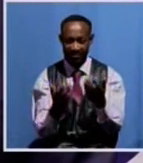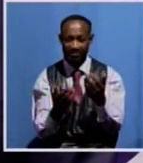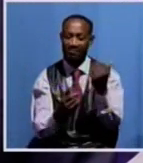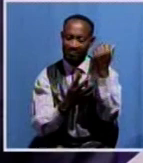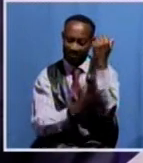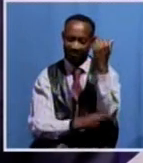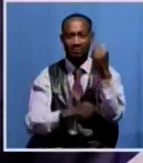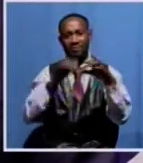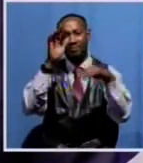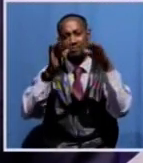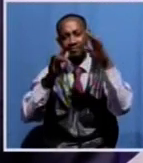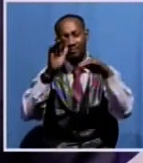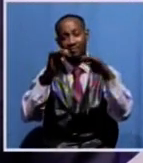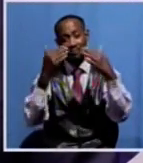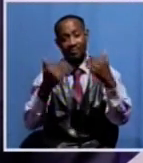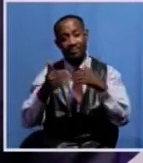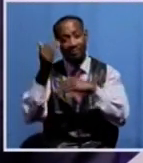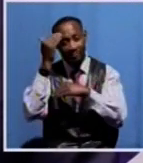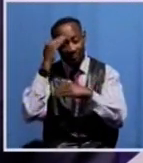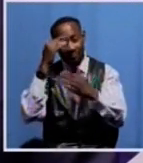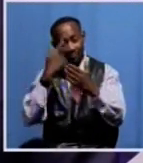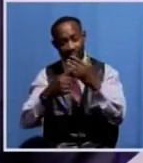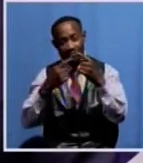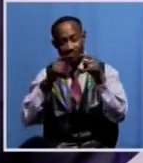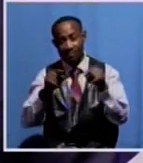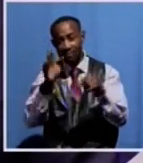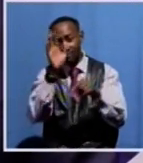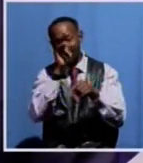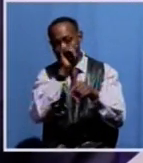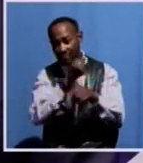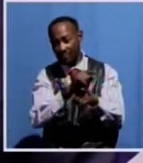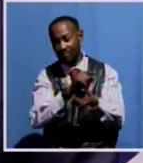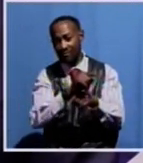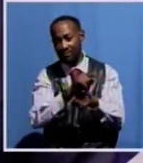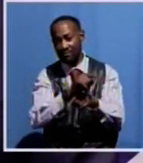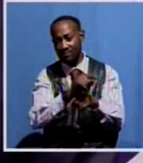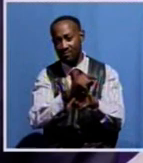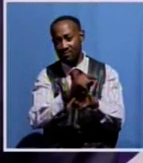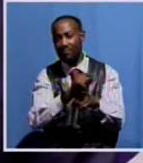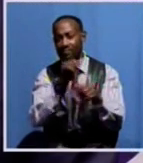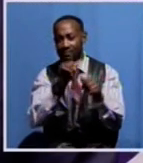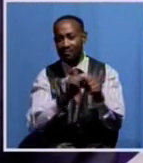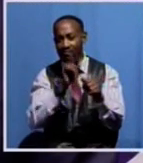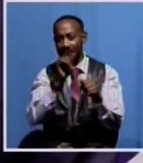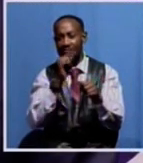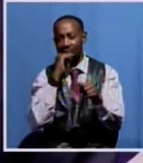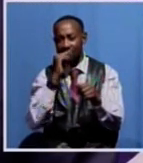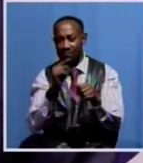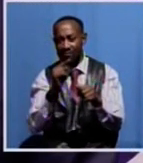rainfall. But also we know what has happened to power generation. Everybody's talking about